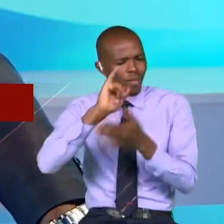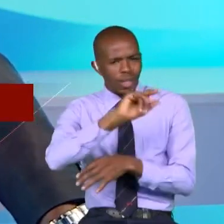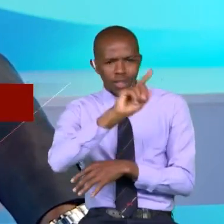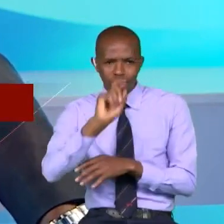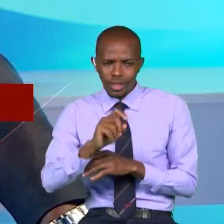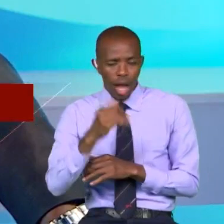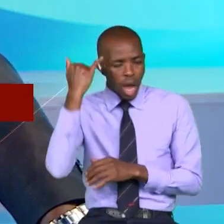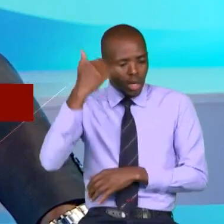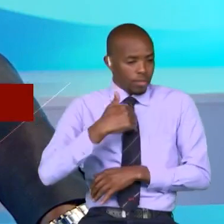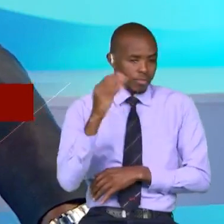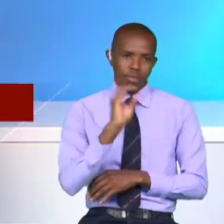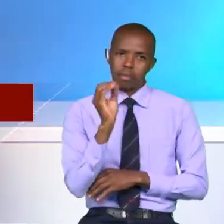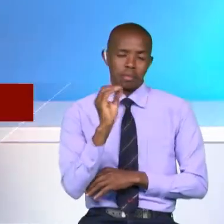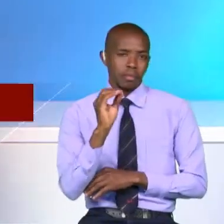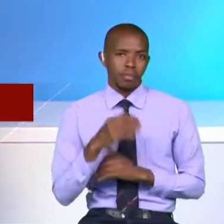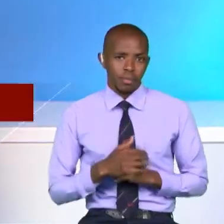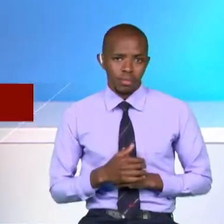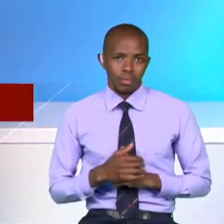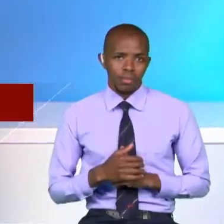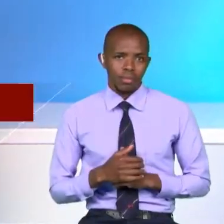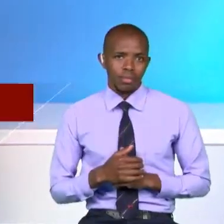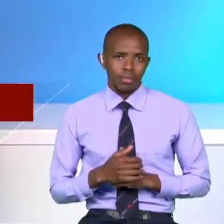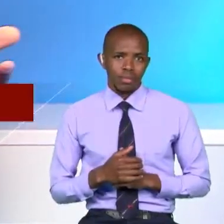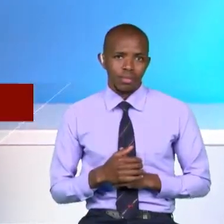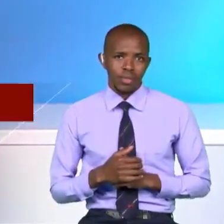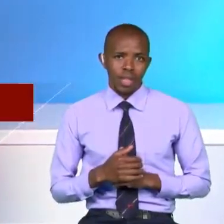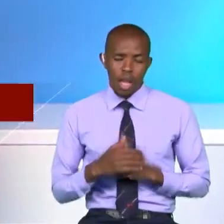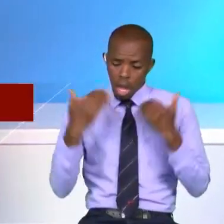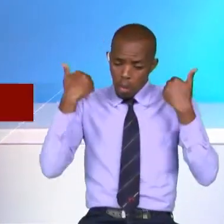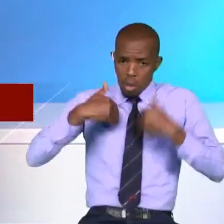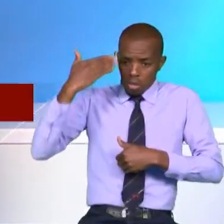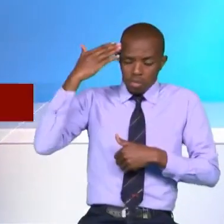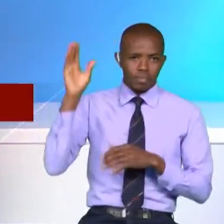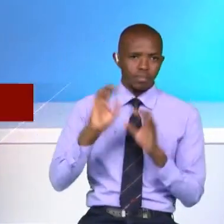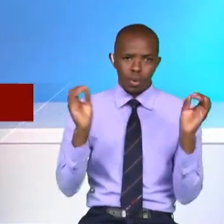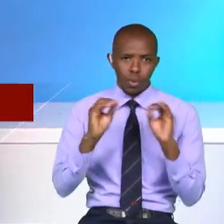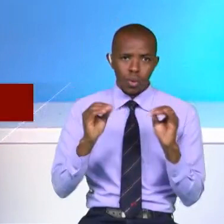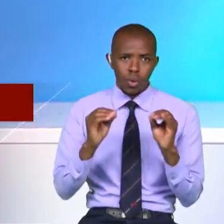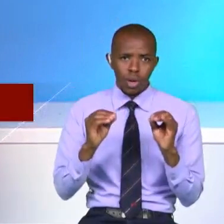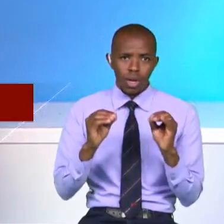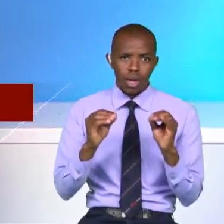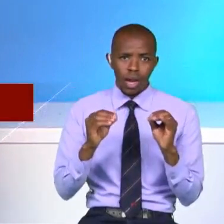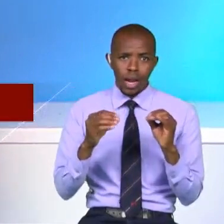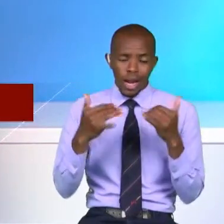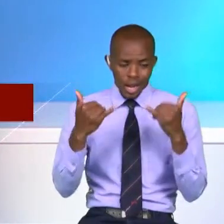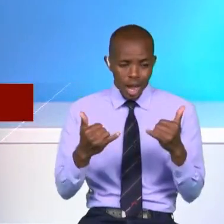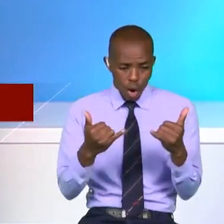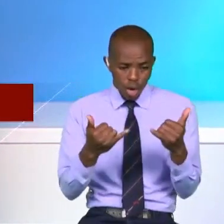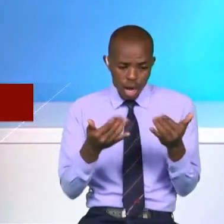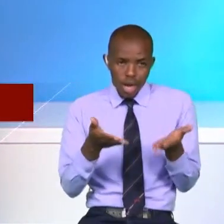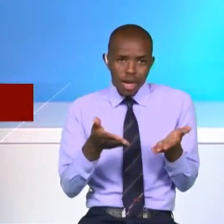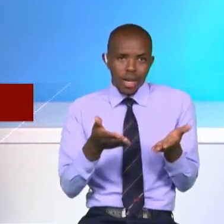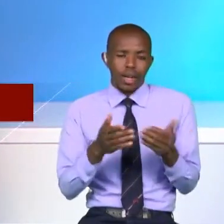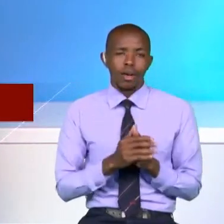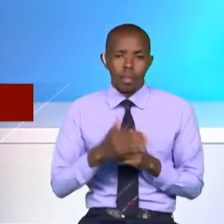I have no idea what you're talking about. I'm not conversant with this information. In fact, I've just thrown my hat into the ring. I'm not